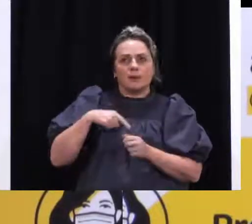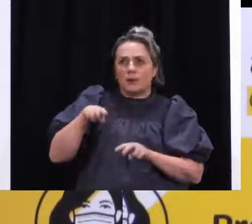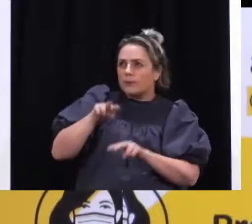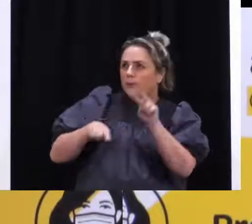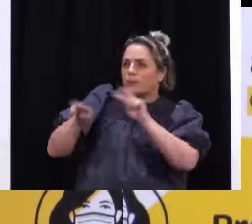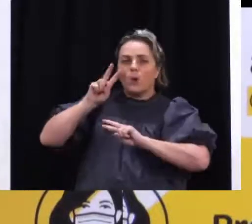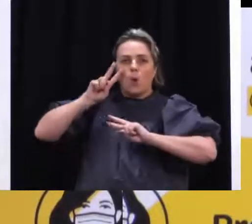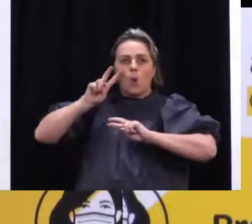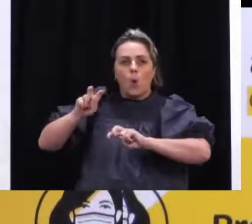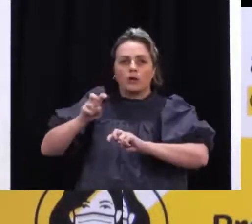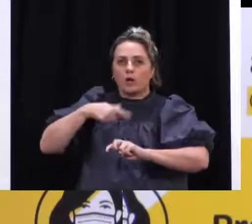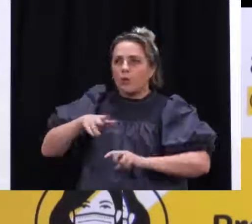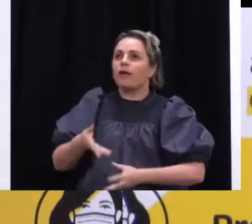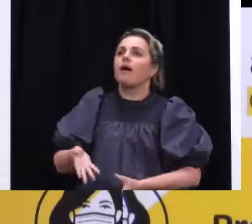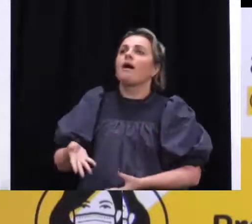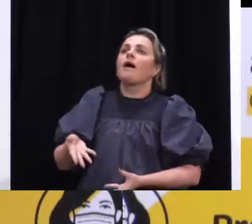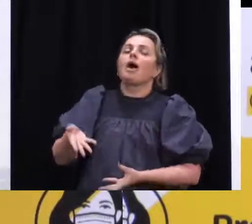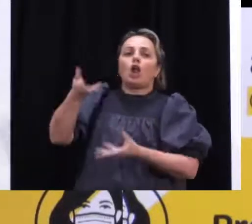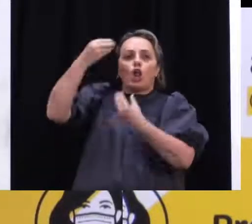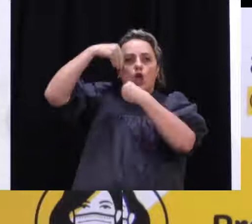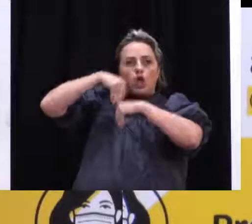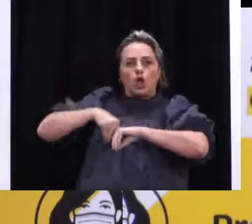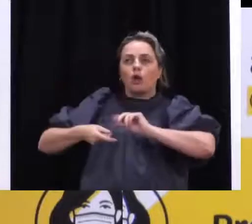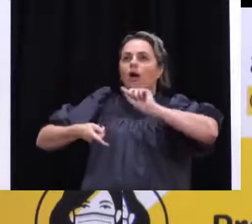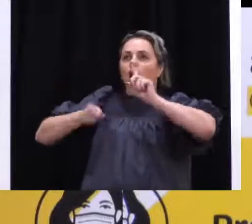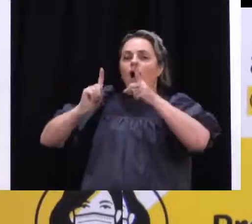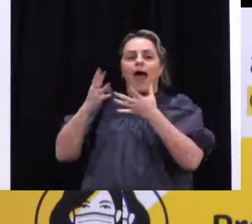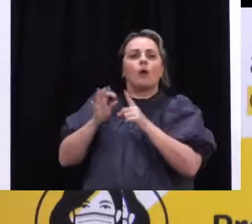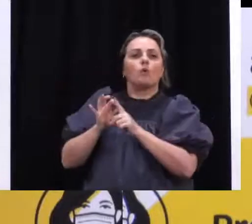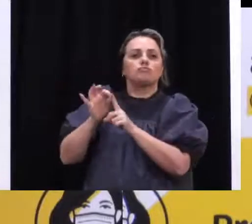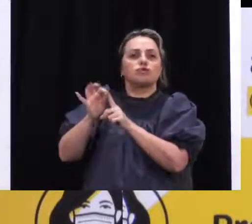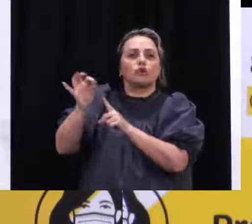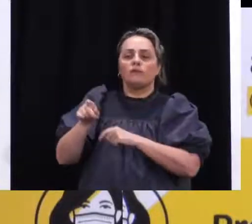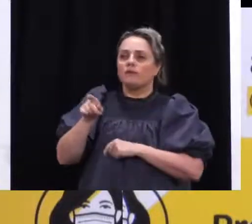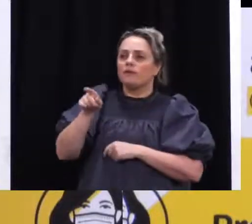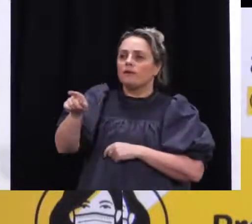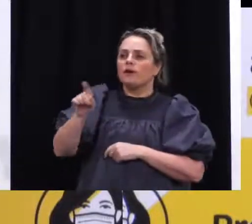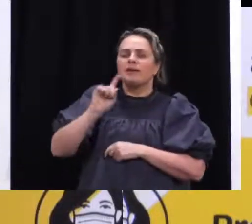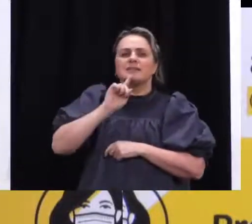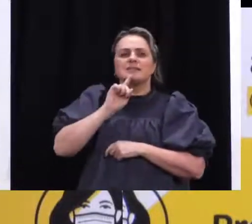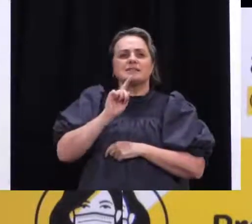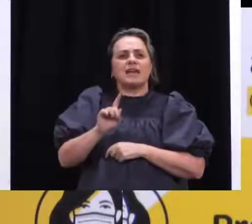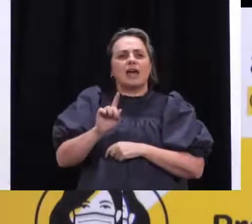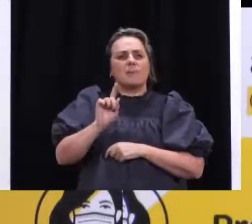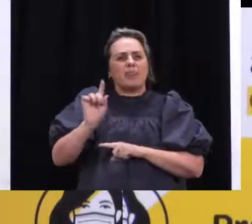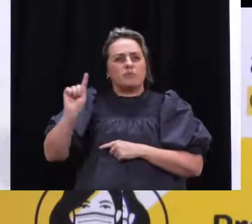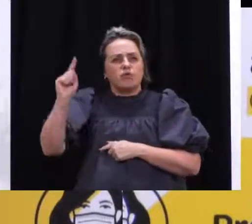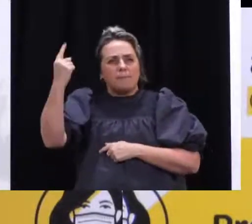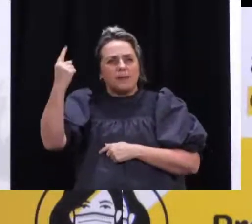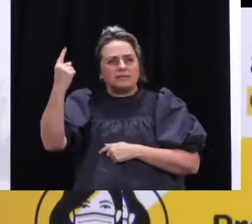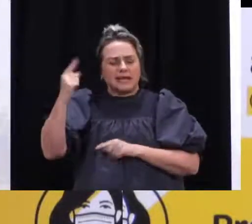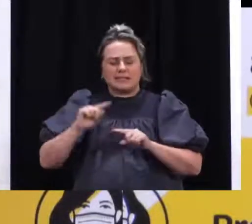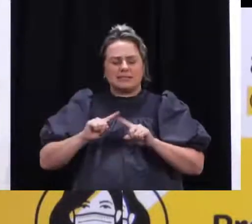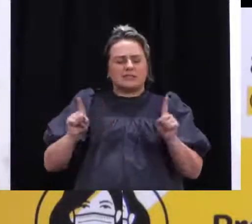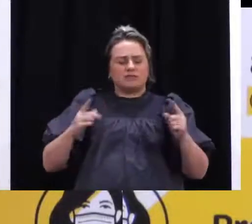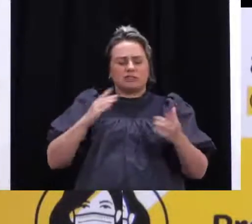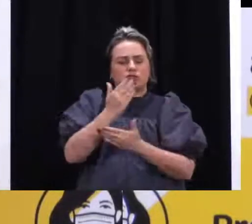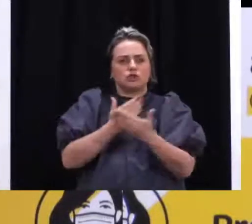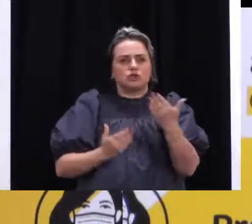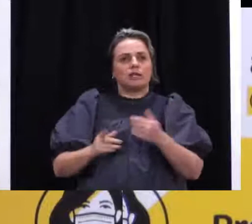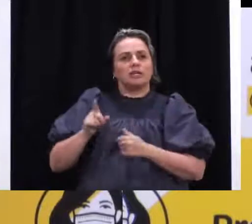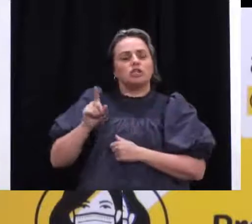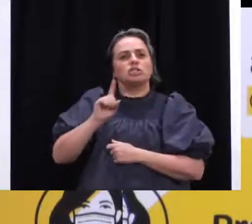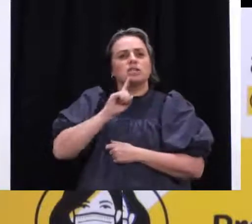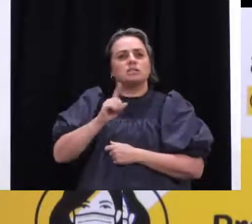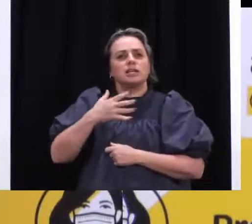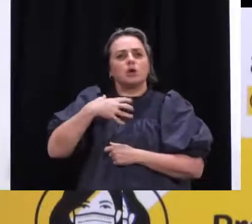of the time about how we can continue to improve the system. It doesn't marry with what the Prime Minister said, which is that she's asked for a different review in terms of looking at it